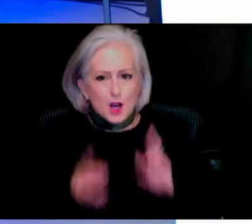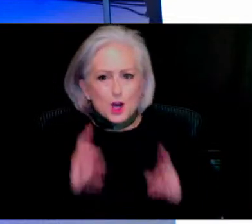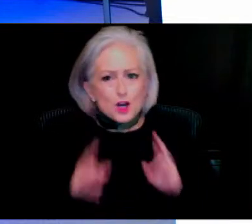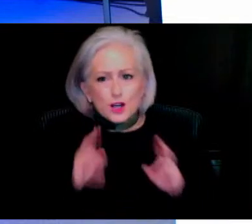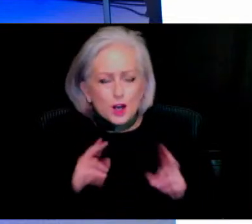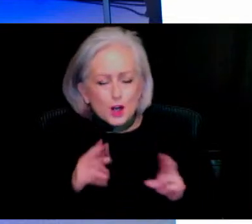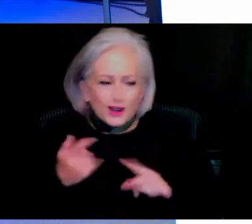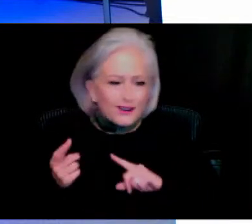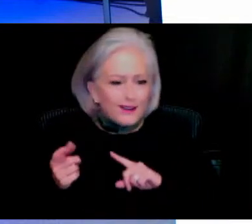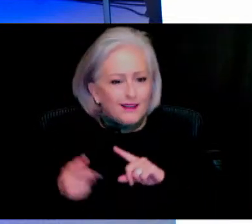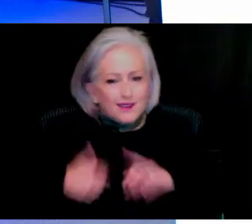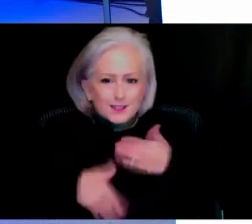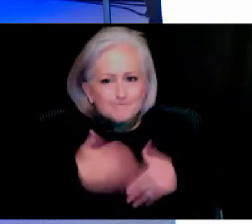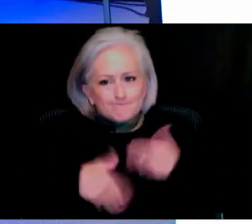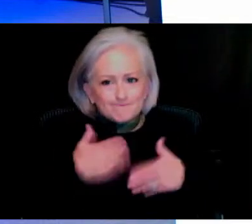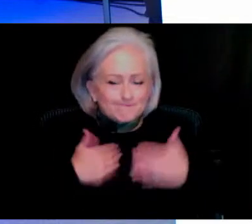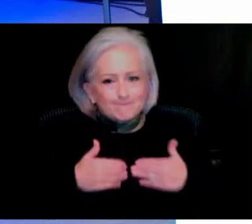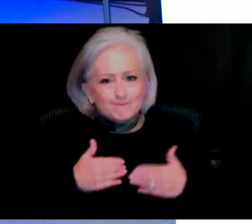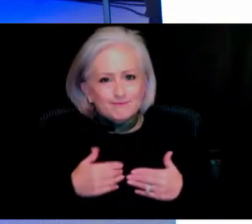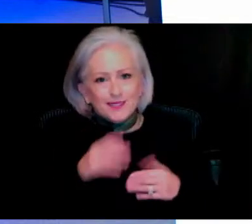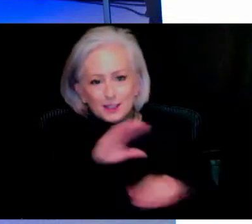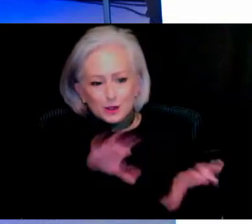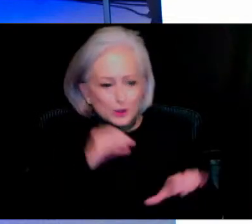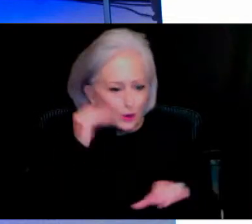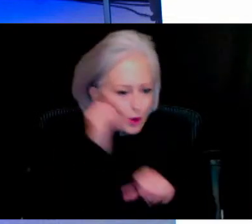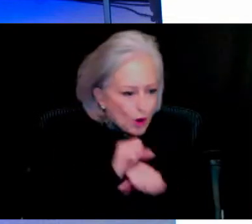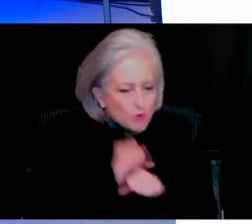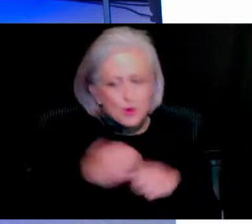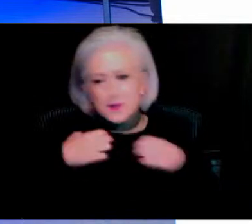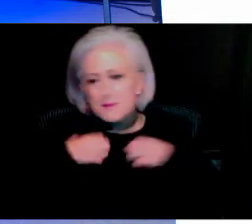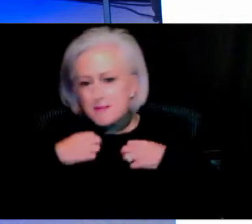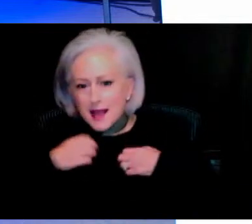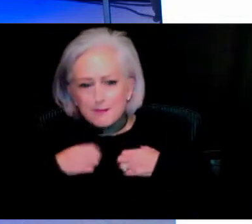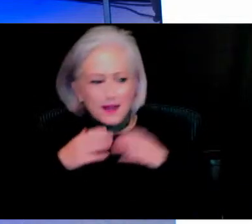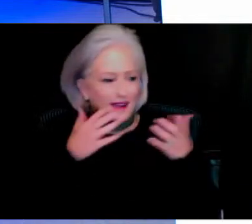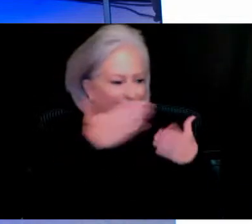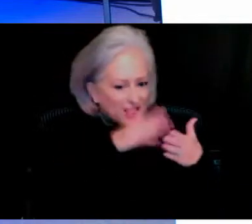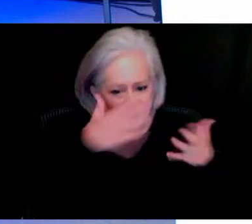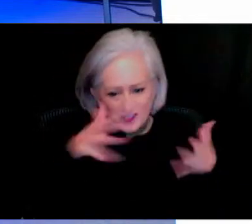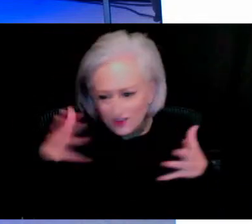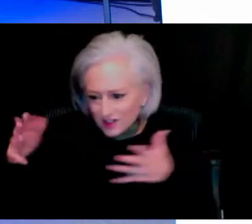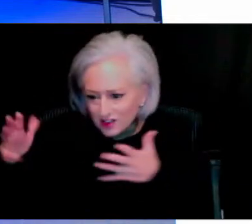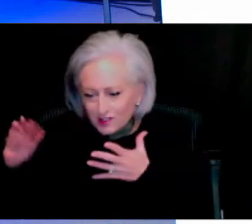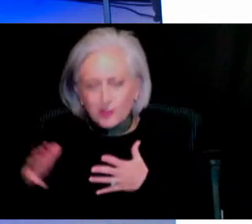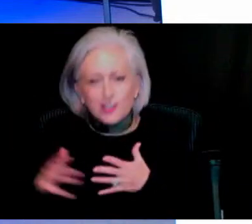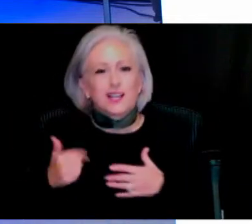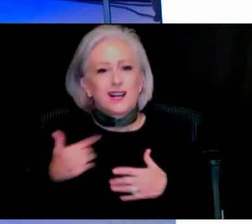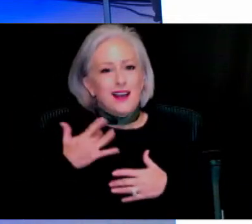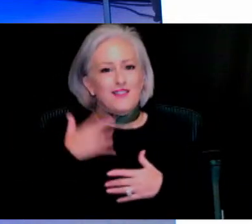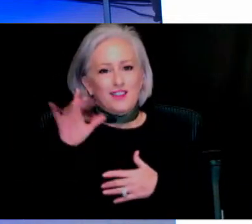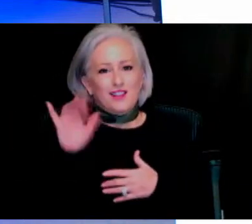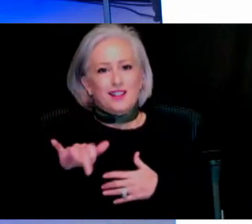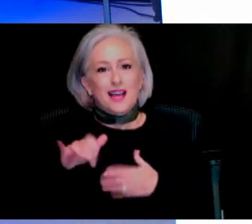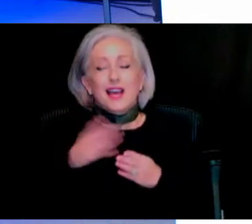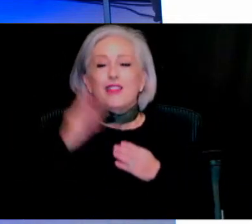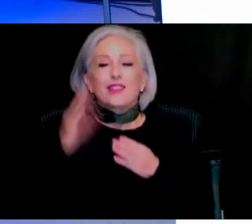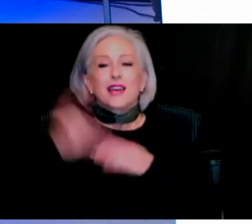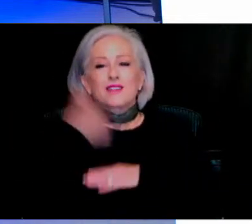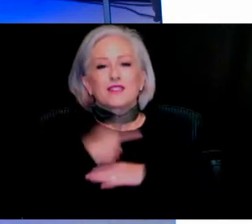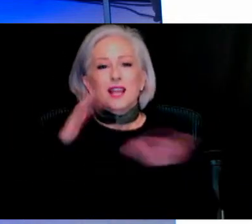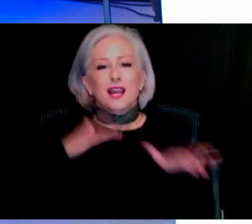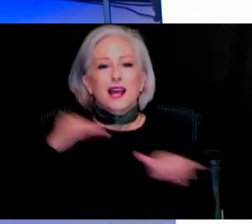and it's just get backpacks and get homework and get yourself fed. And it does. And you feel like you're doing what you're supposed to. I do at the end of the day. I walk out the door going, okay,